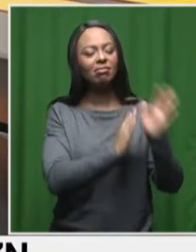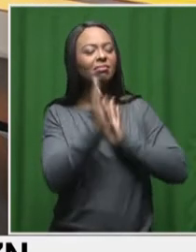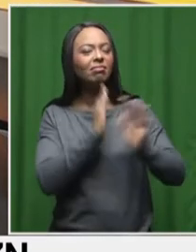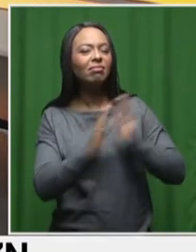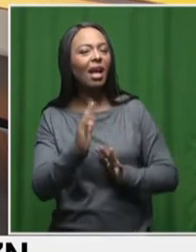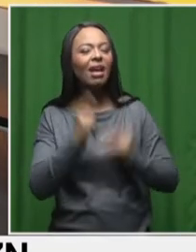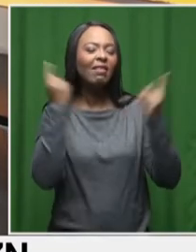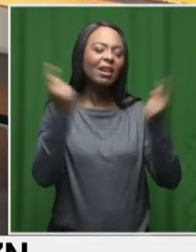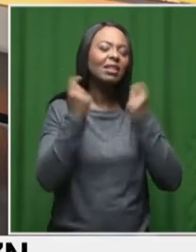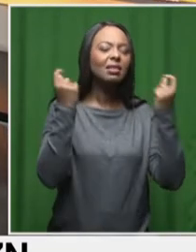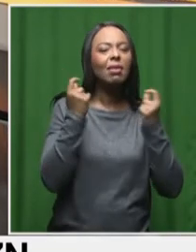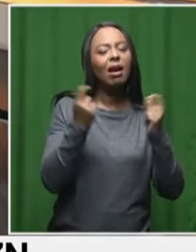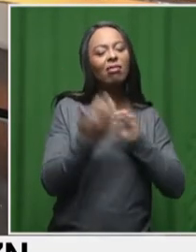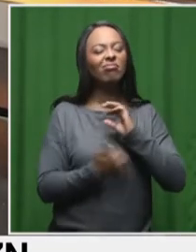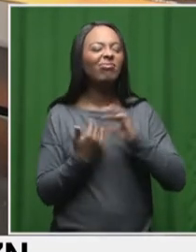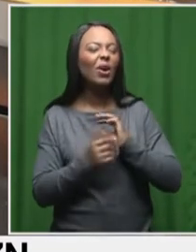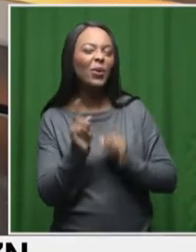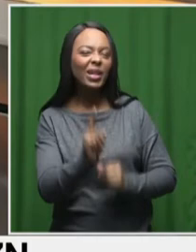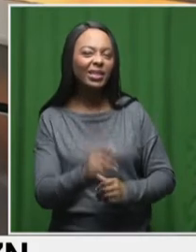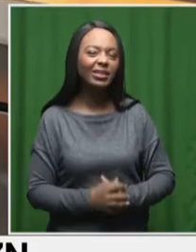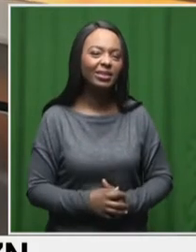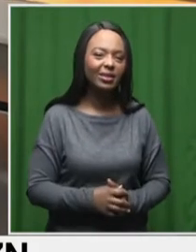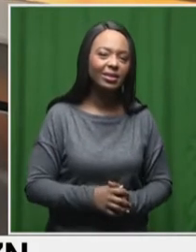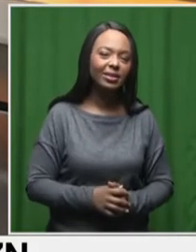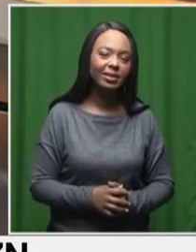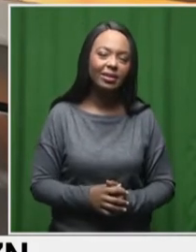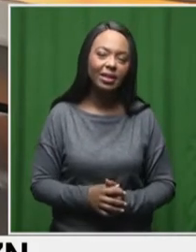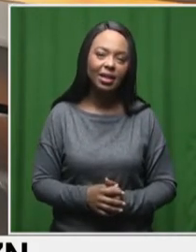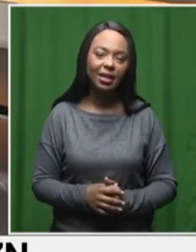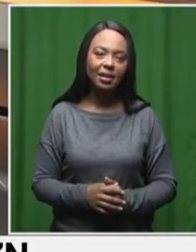is the inspiration behind it?